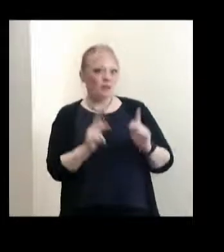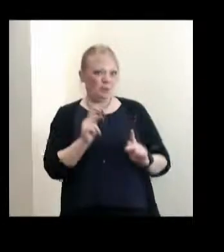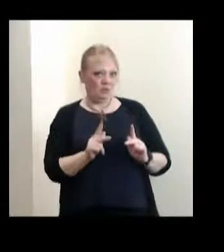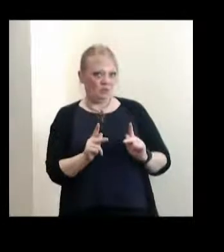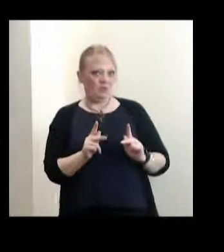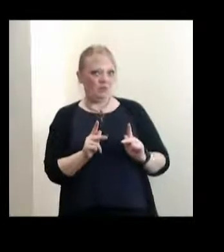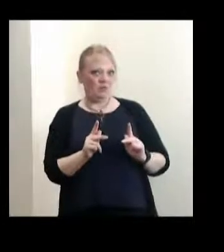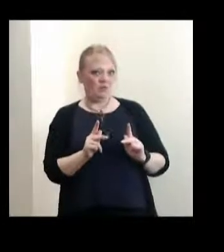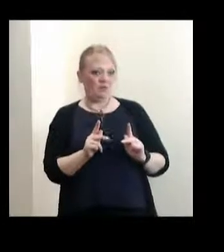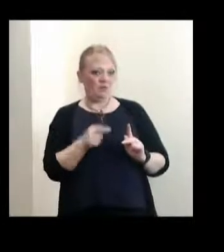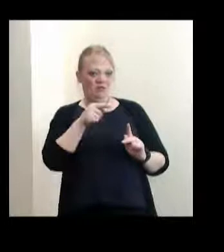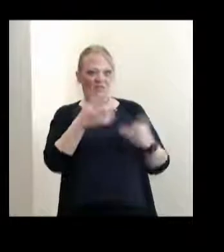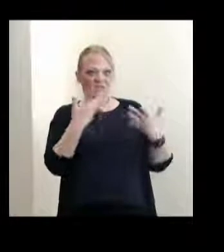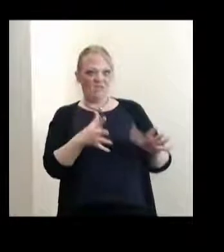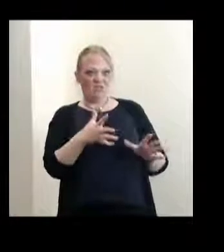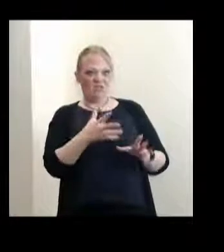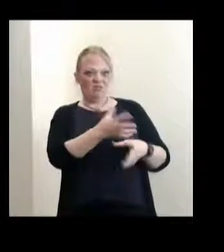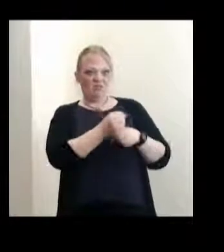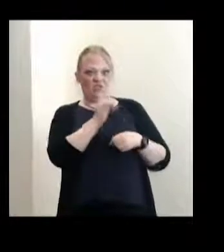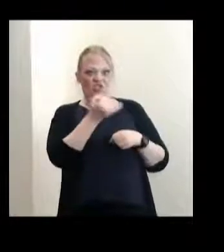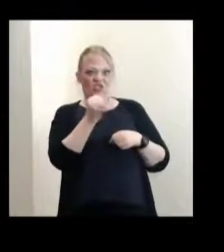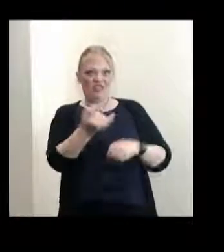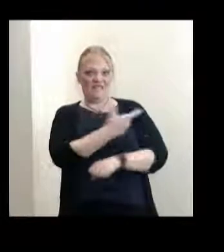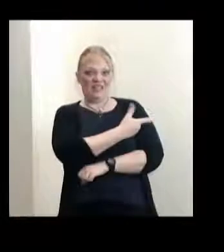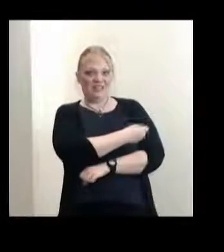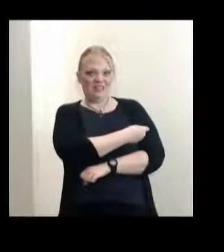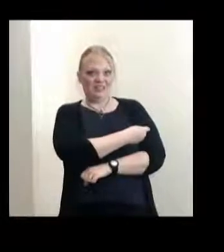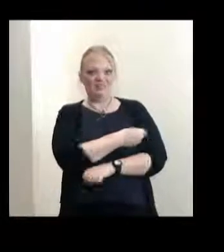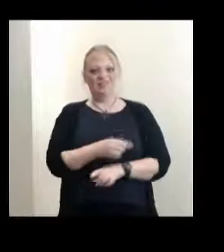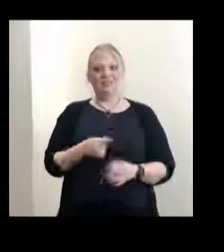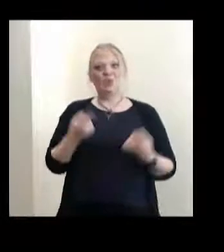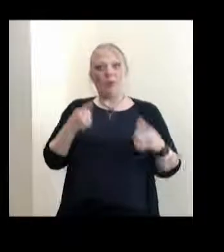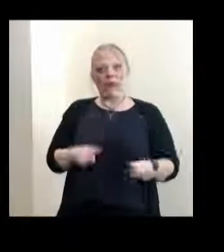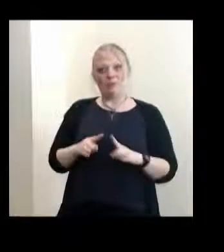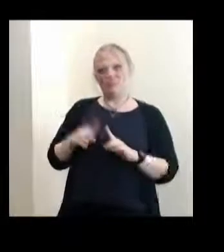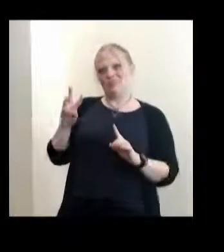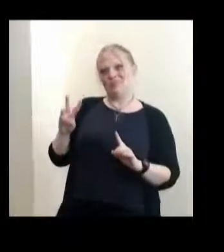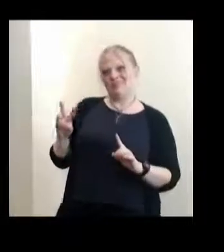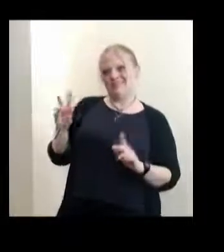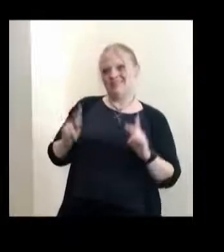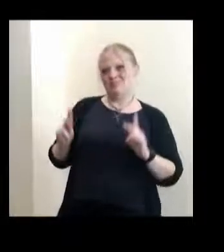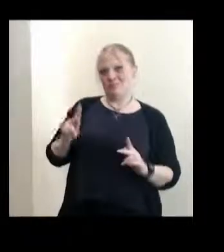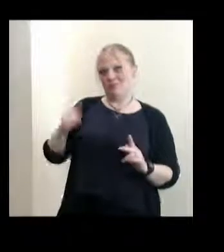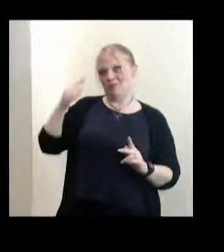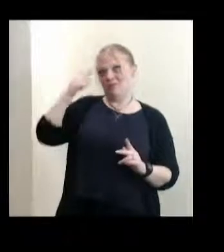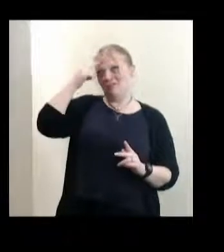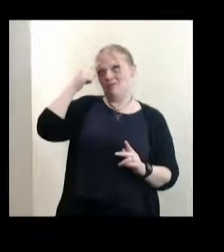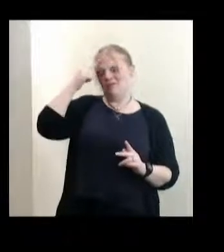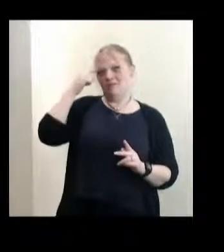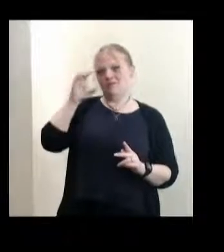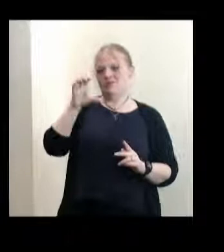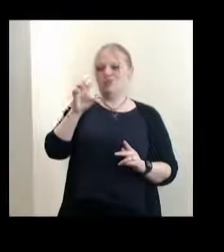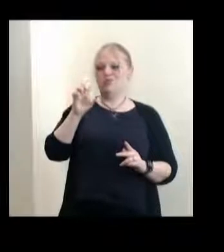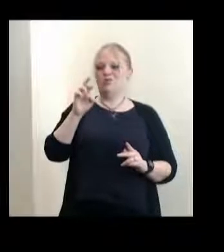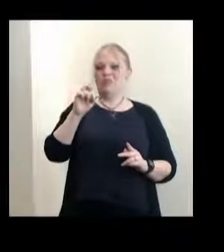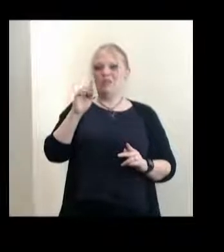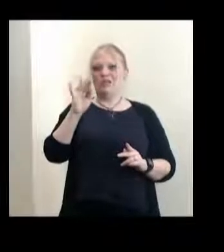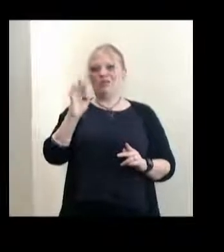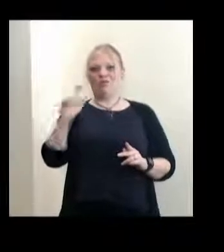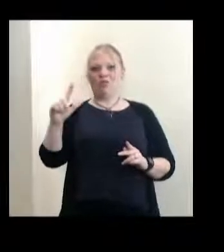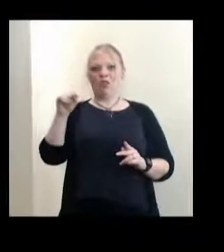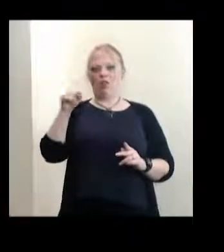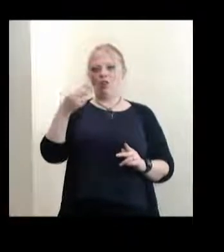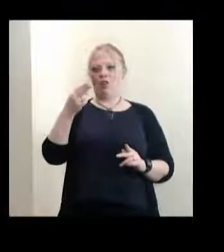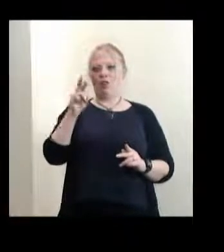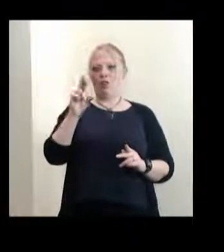received the Johnson & Johnson vaccine. This is a cerebral venous sinus thrombosis is